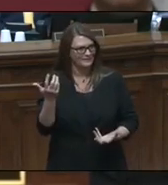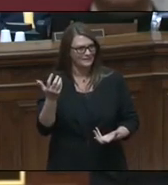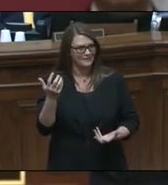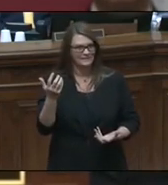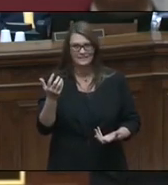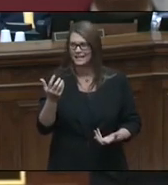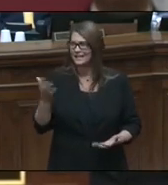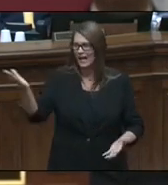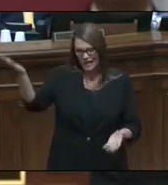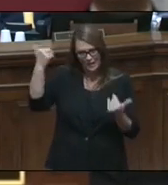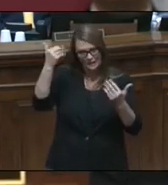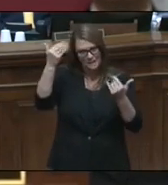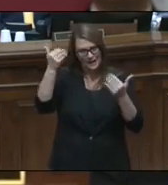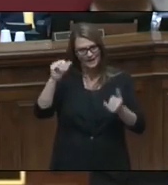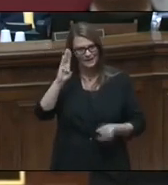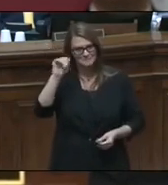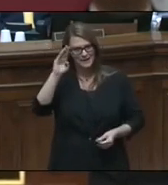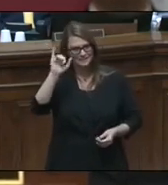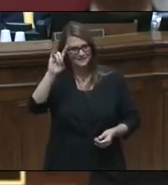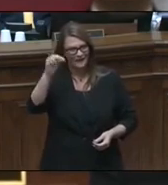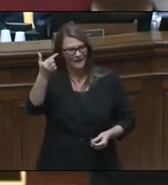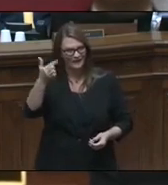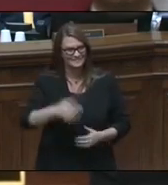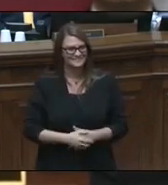she's got to come on out here. Come on out here, baby.